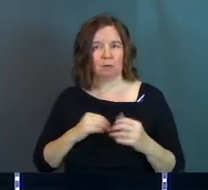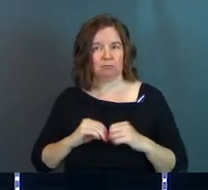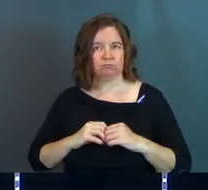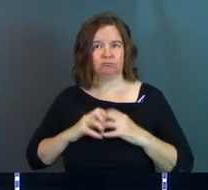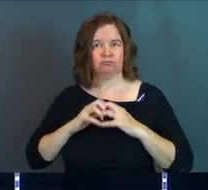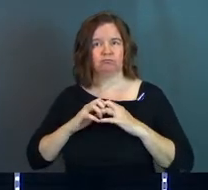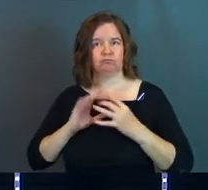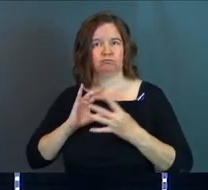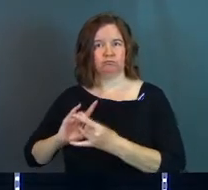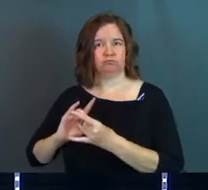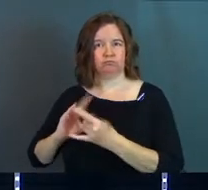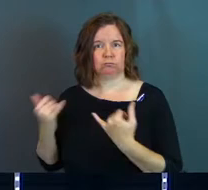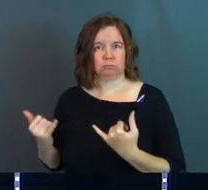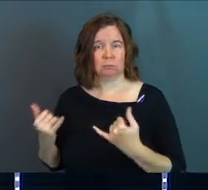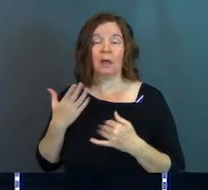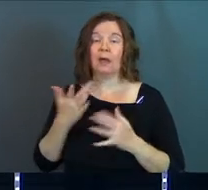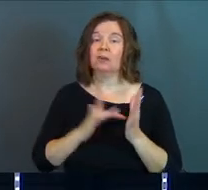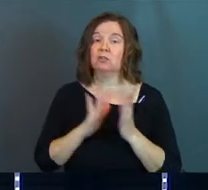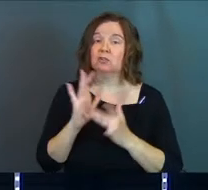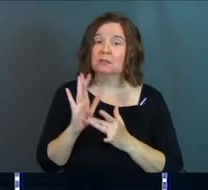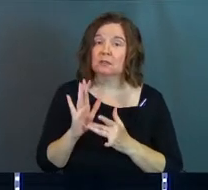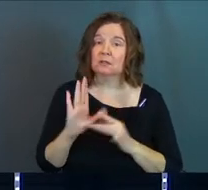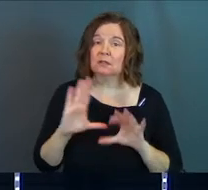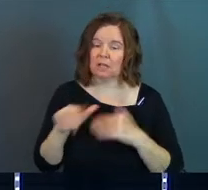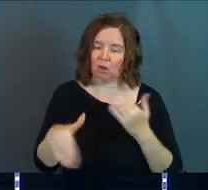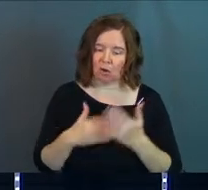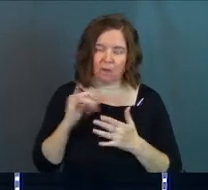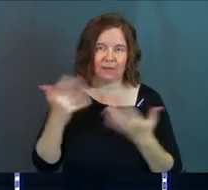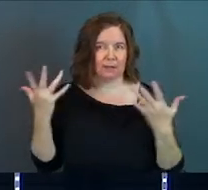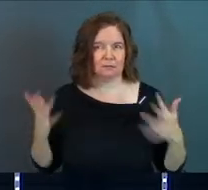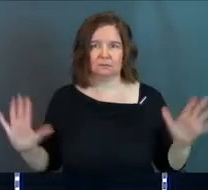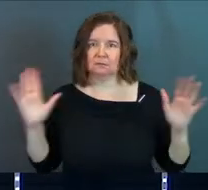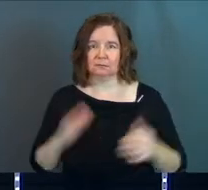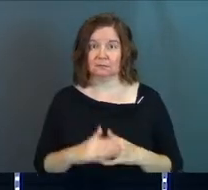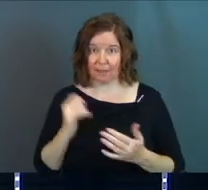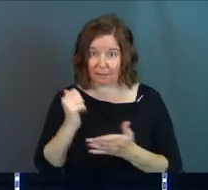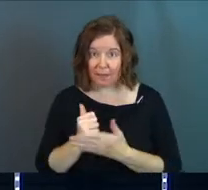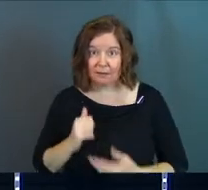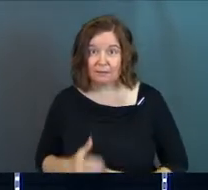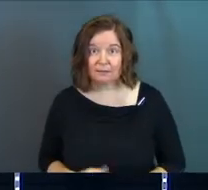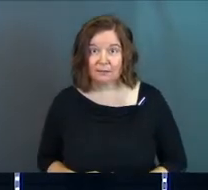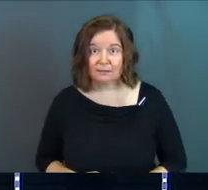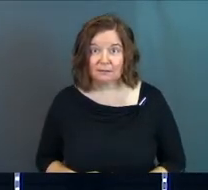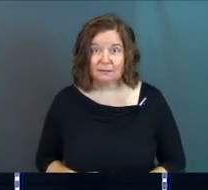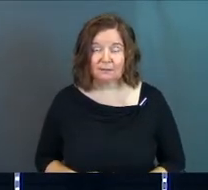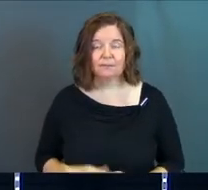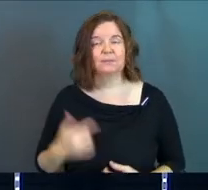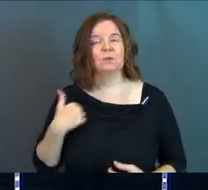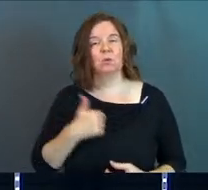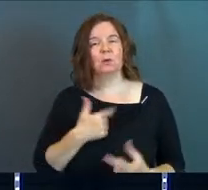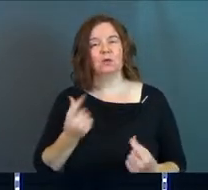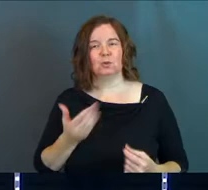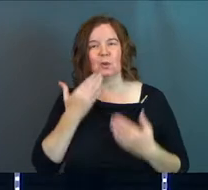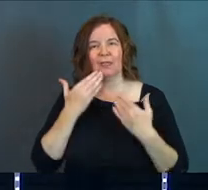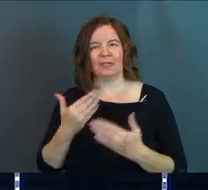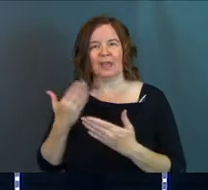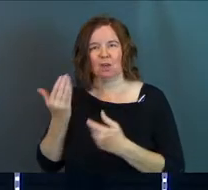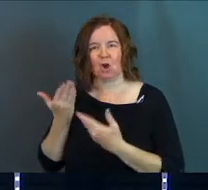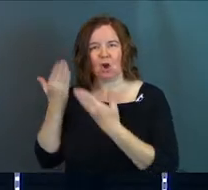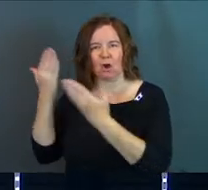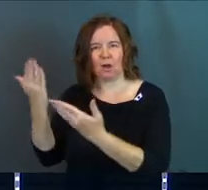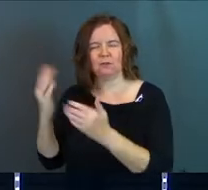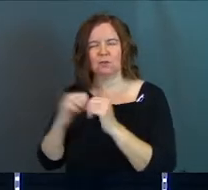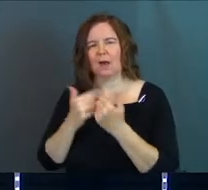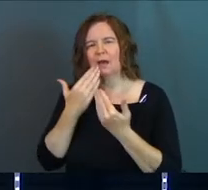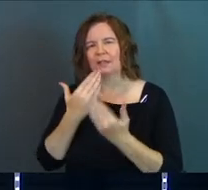restored now. And Jesus did all of that. Amen? So we're going to do thank offerings. So